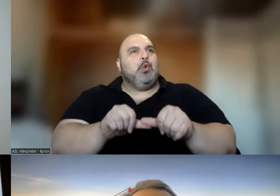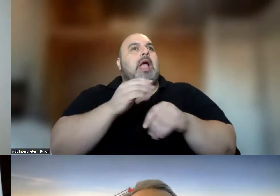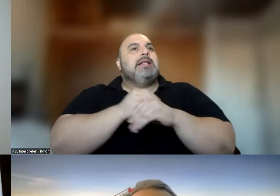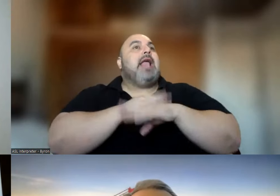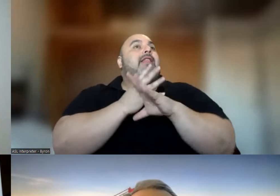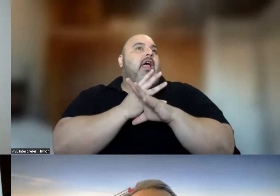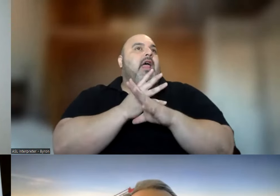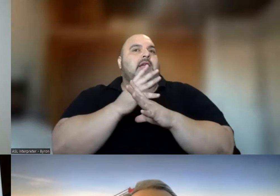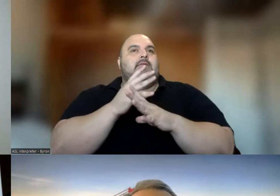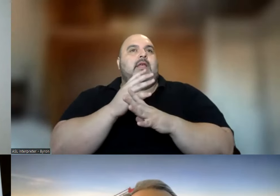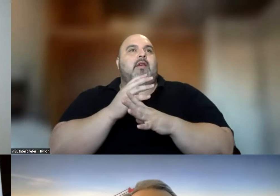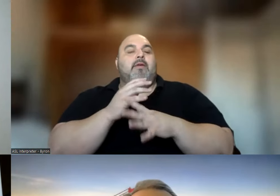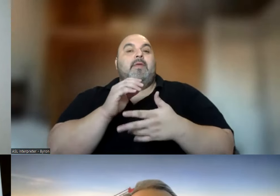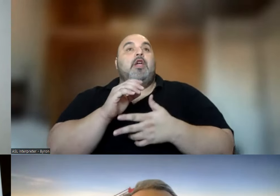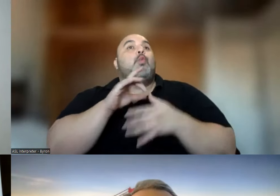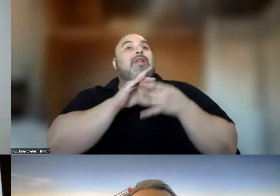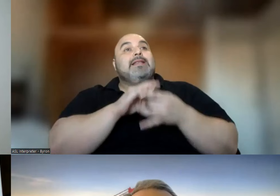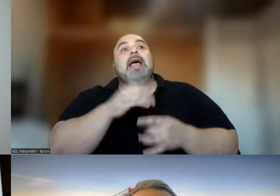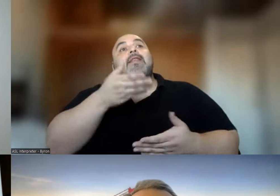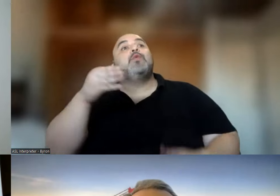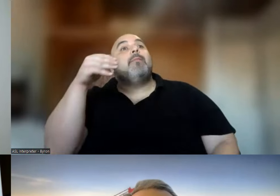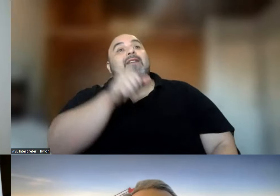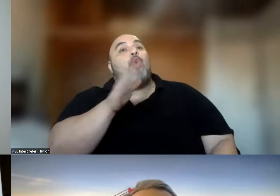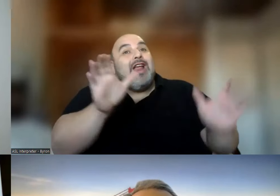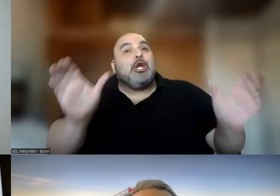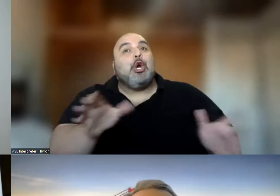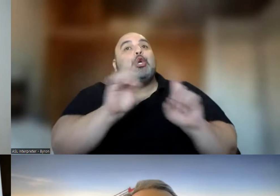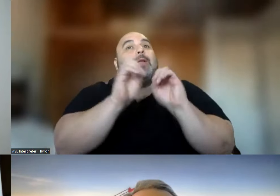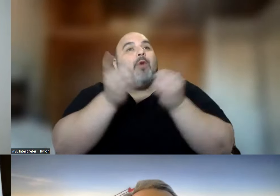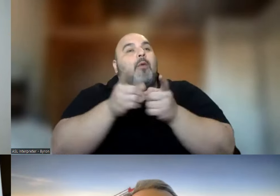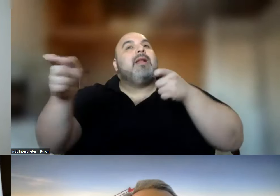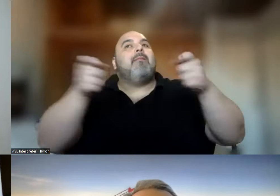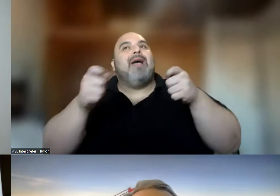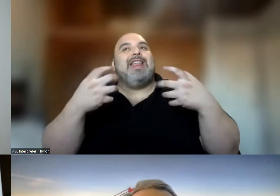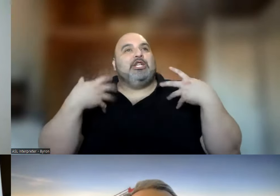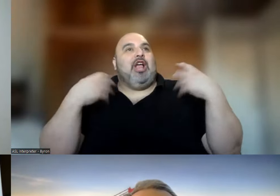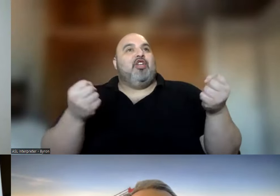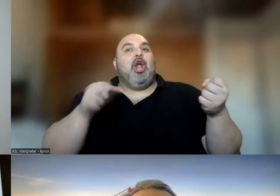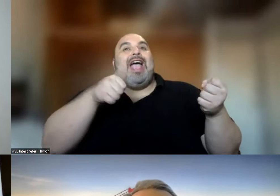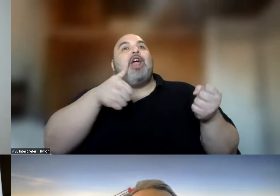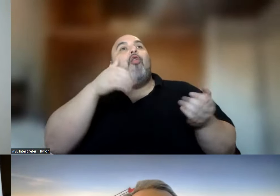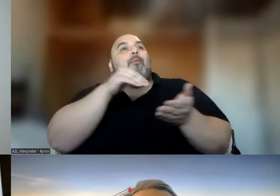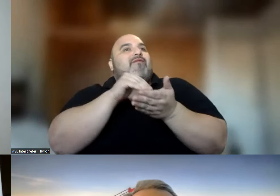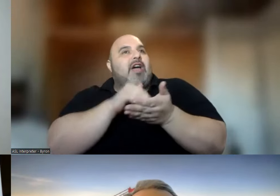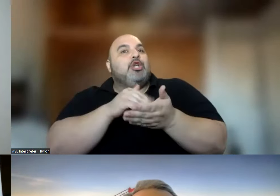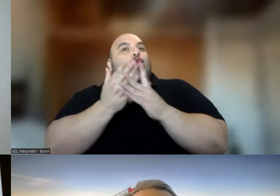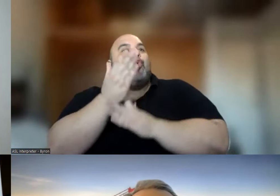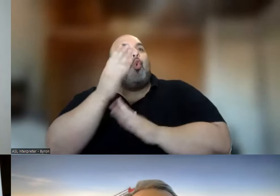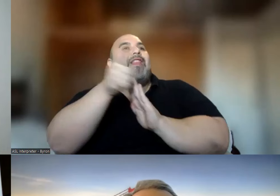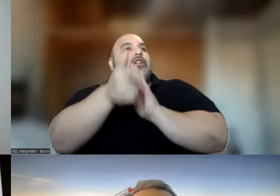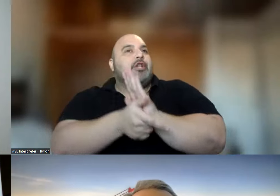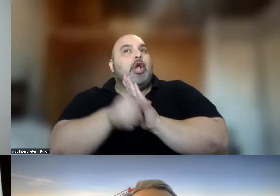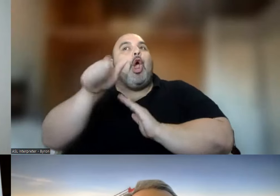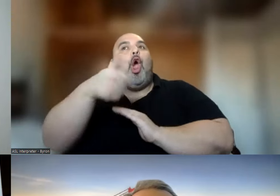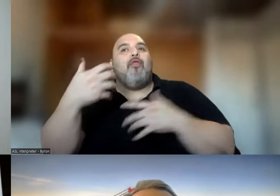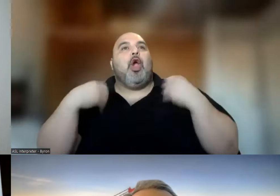to things we pay for, and encouraging the Department of Managed Healthcare and other providers through legislation, other health plan